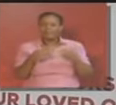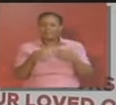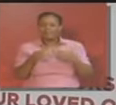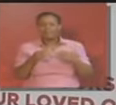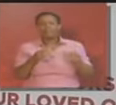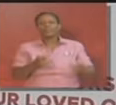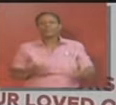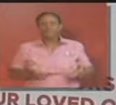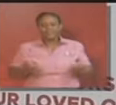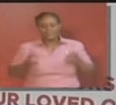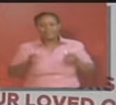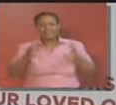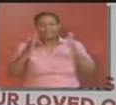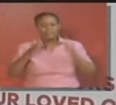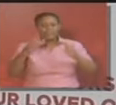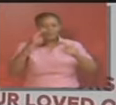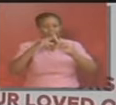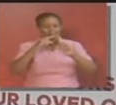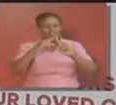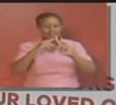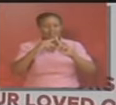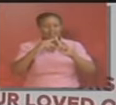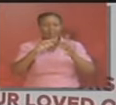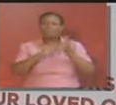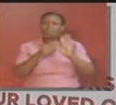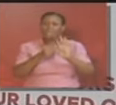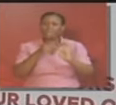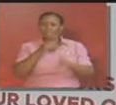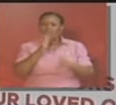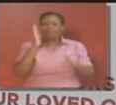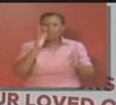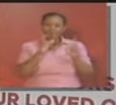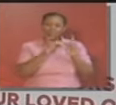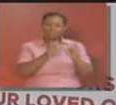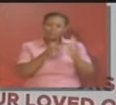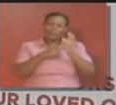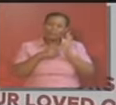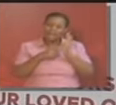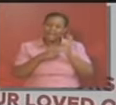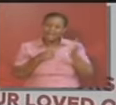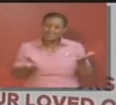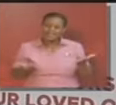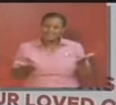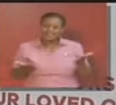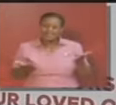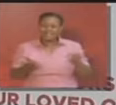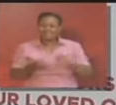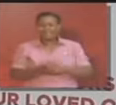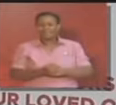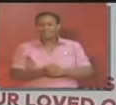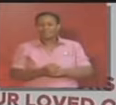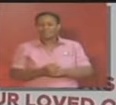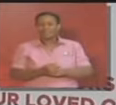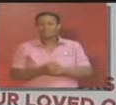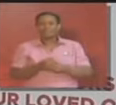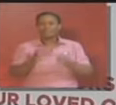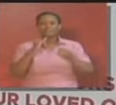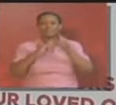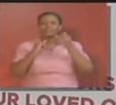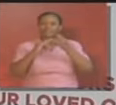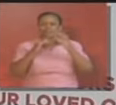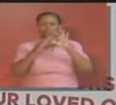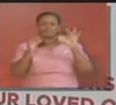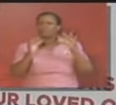And now I wanted to just end on this issue of the schools and the impact on CSEC and CAPE. There is a potential impact. As I